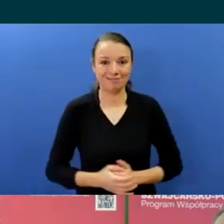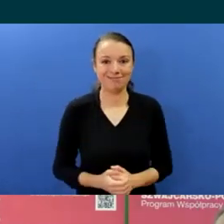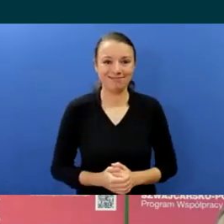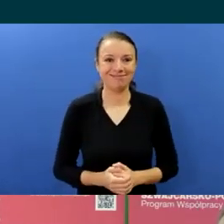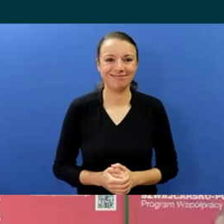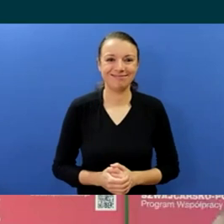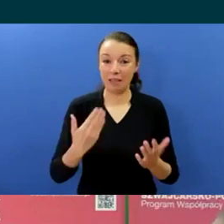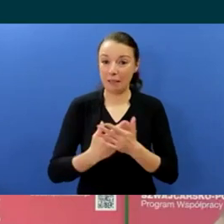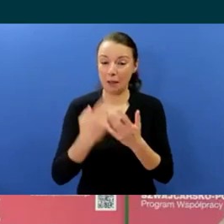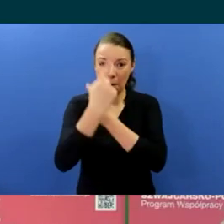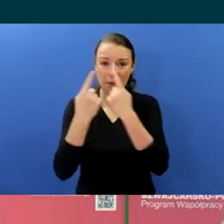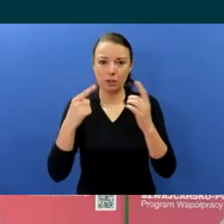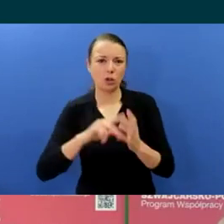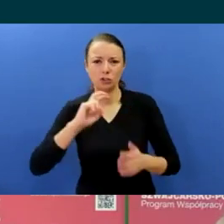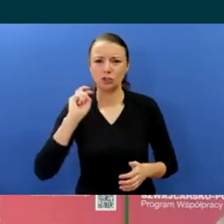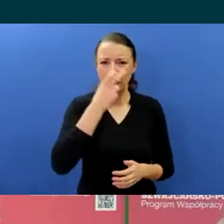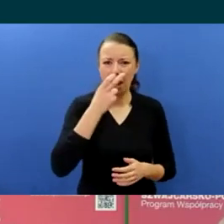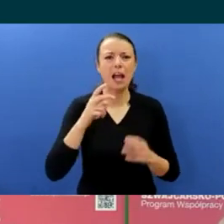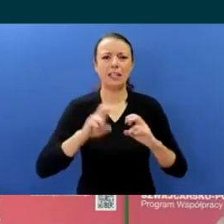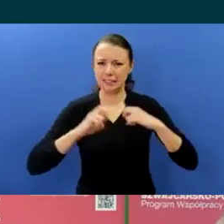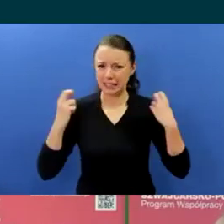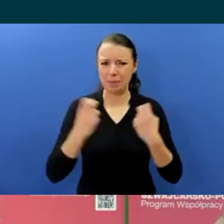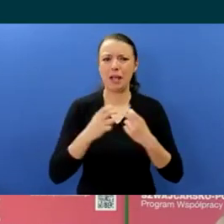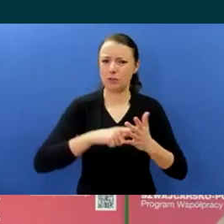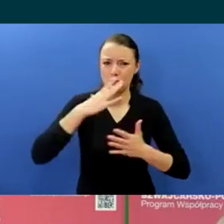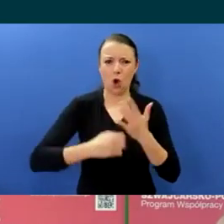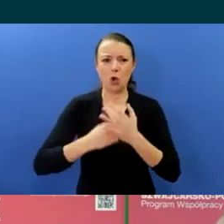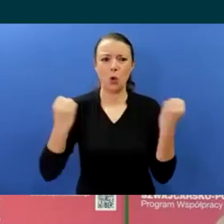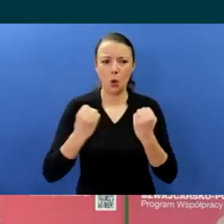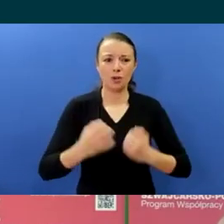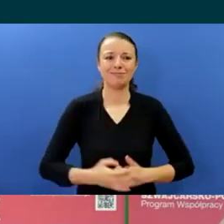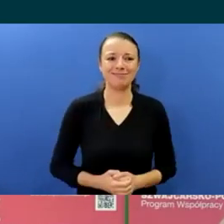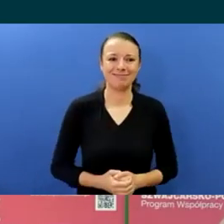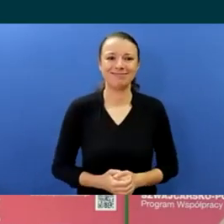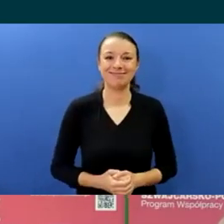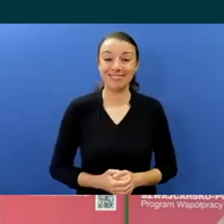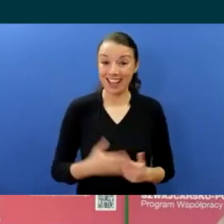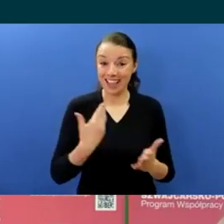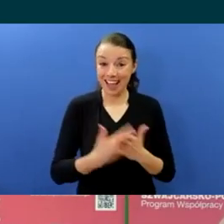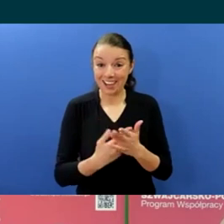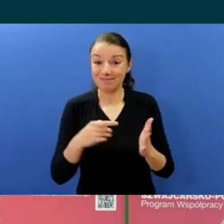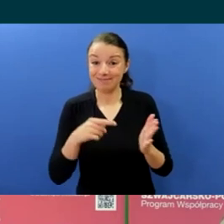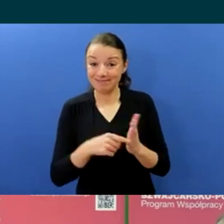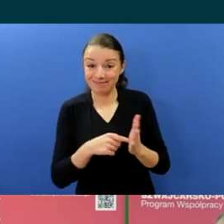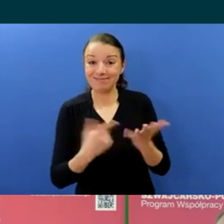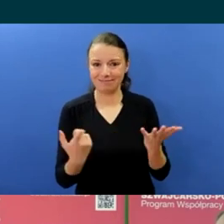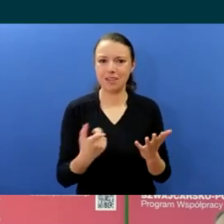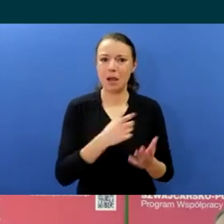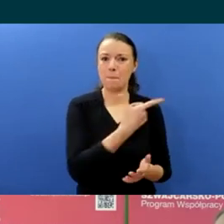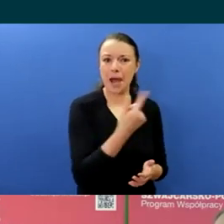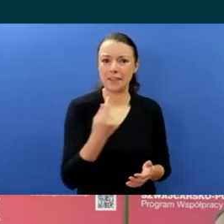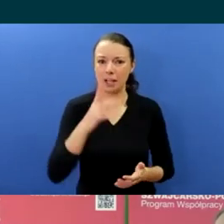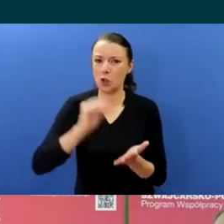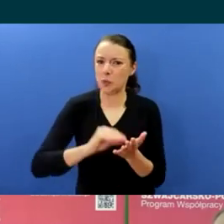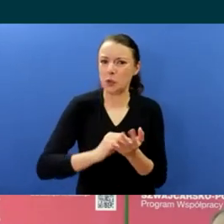Being able to use the help of experts and the residents to introduce city policies. And I believe that this is a topic where we can learn a lot from our